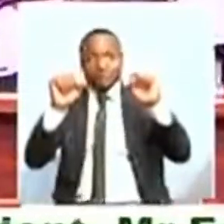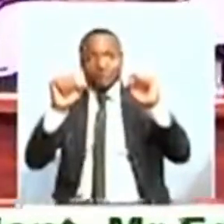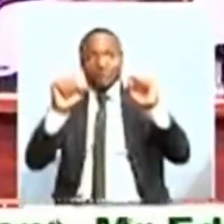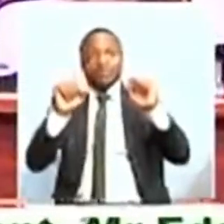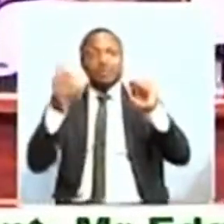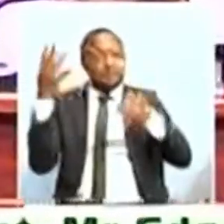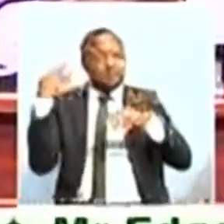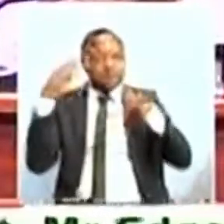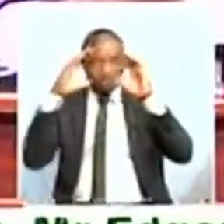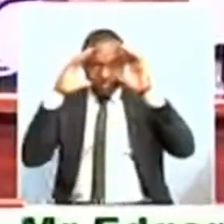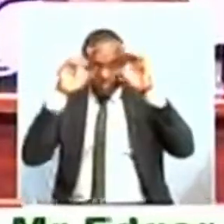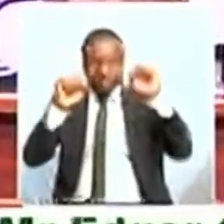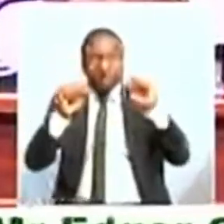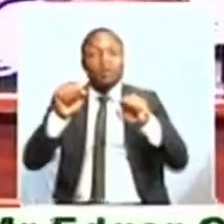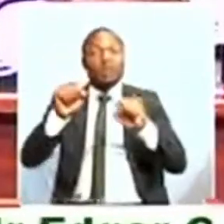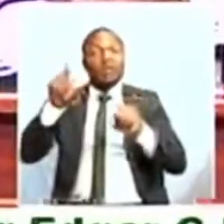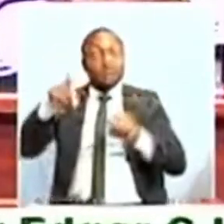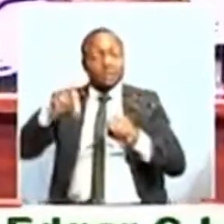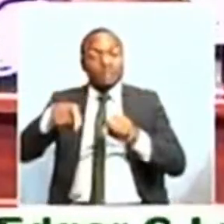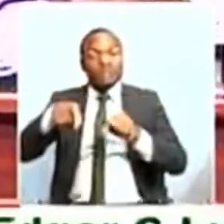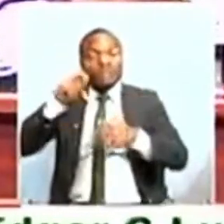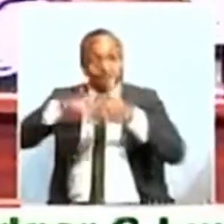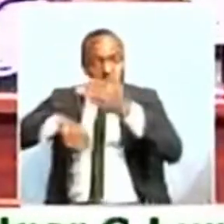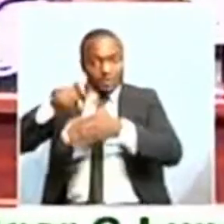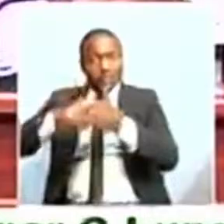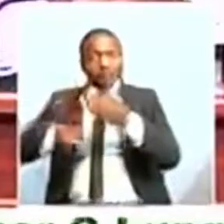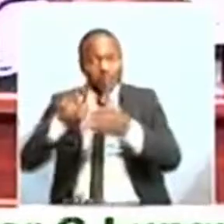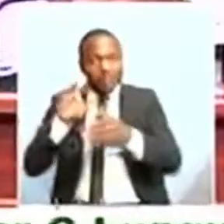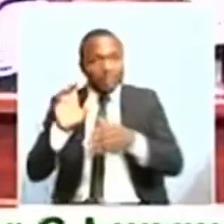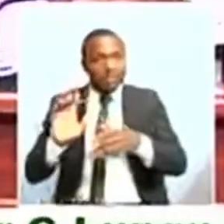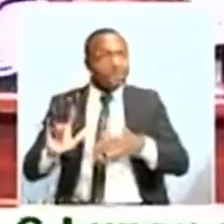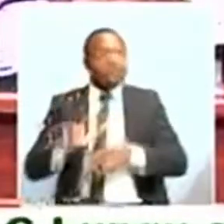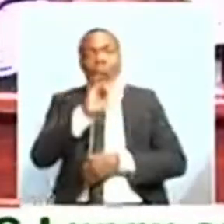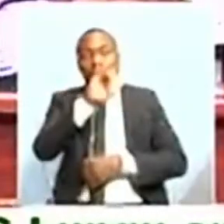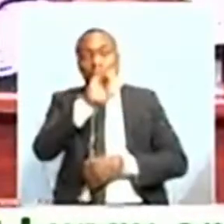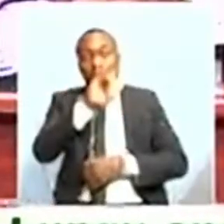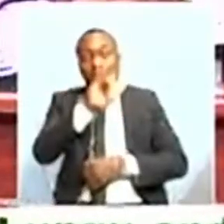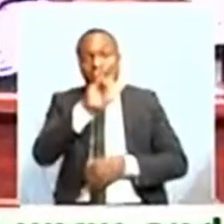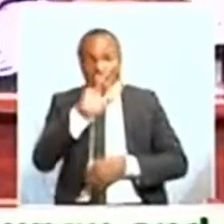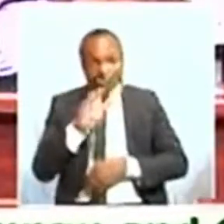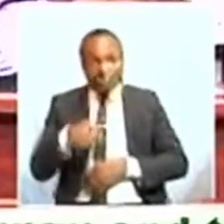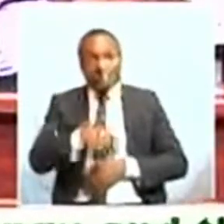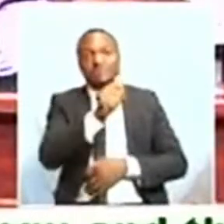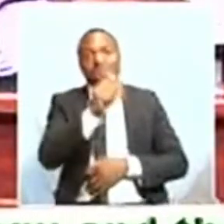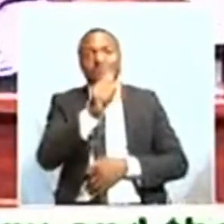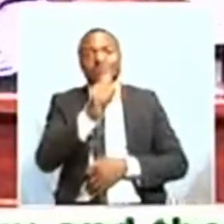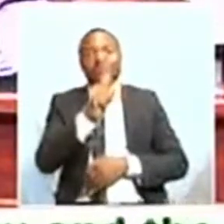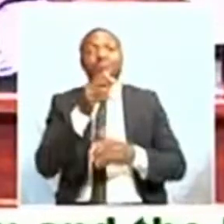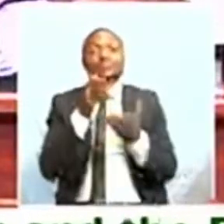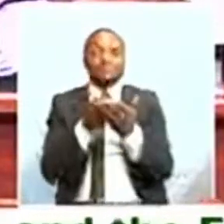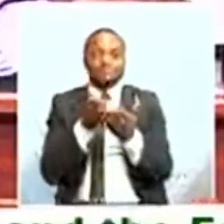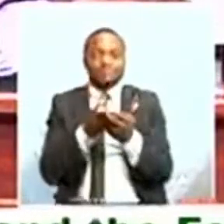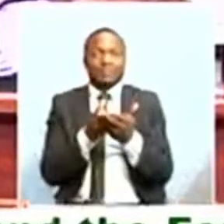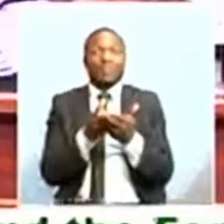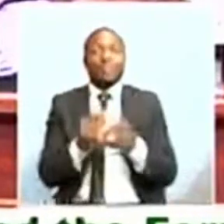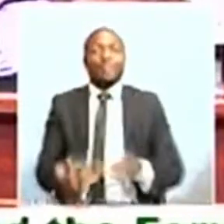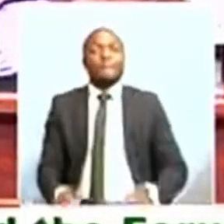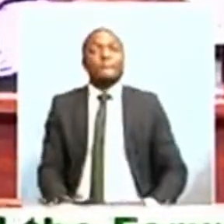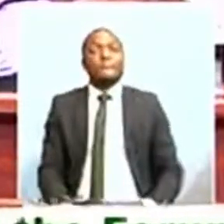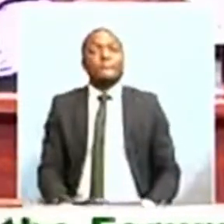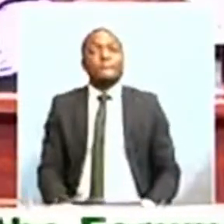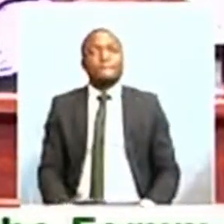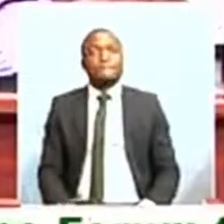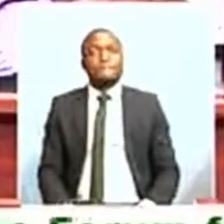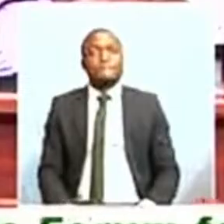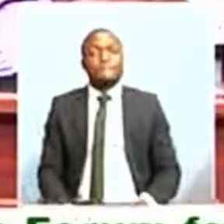former President would meet all costs related to his travel and medical attention. The correspondence further emphasized that the